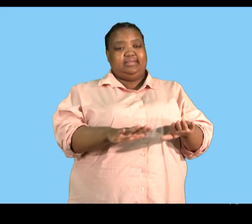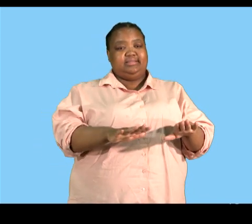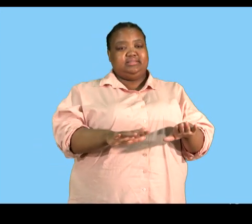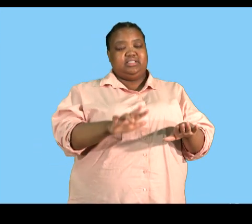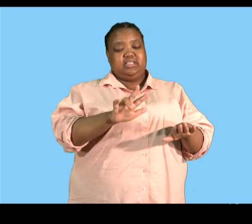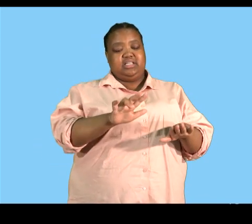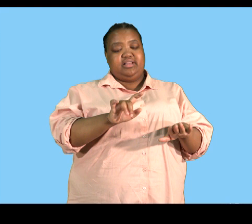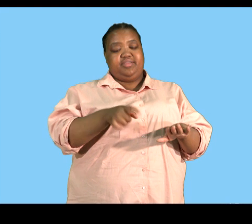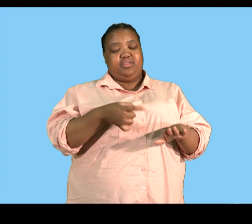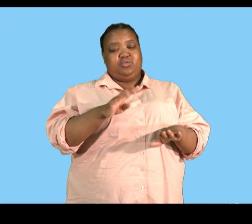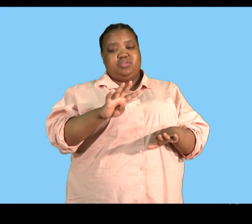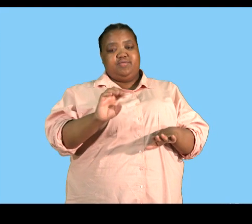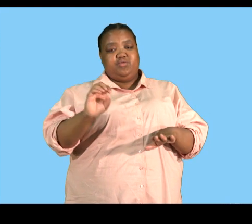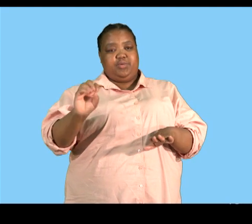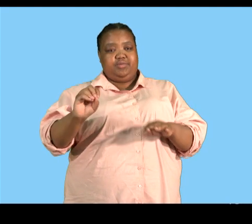8,400.